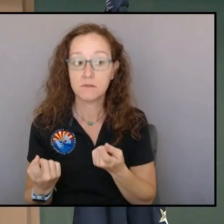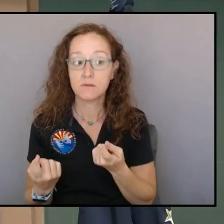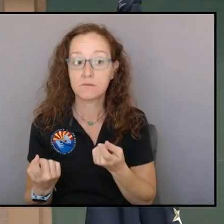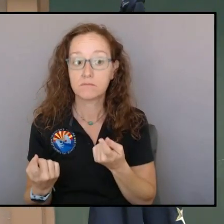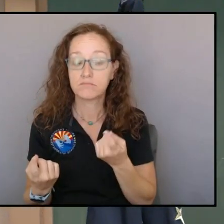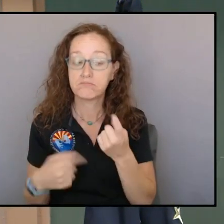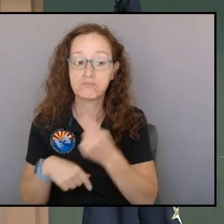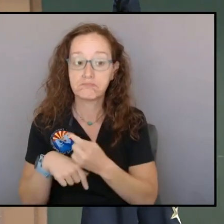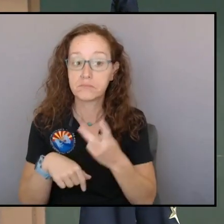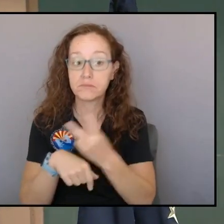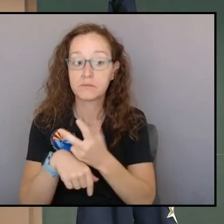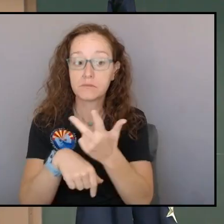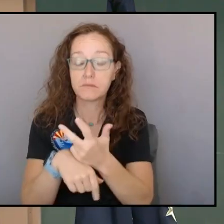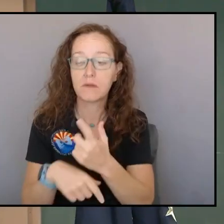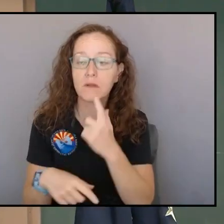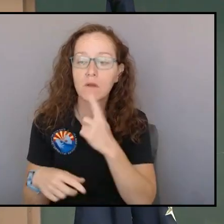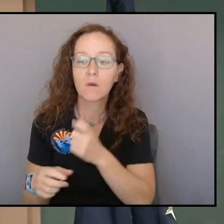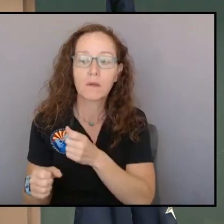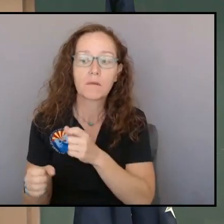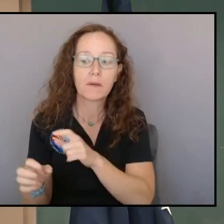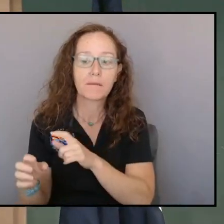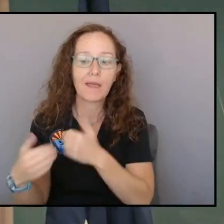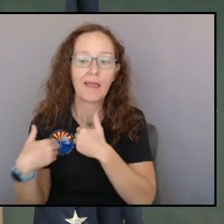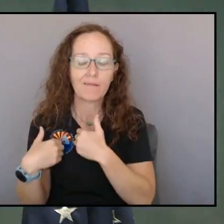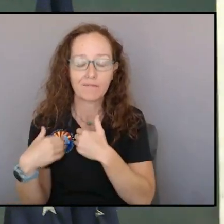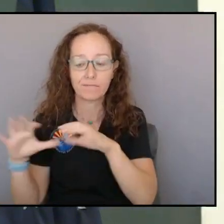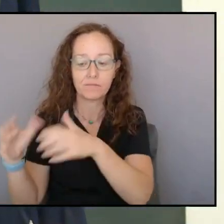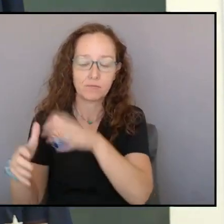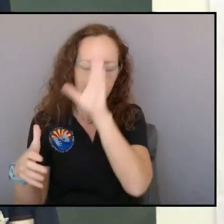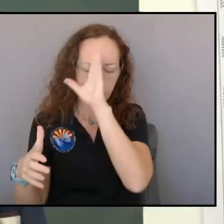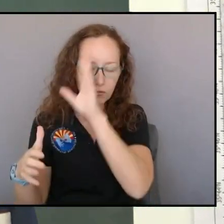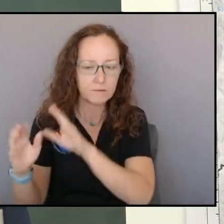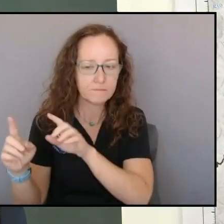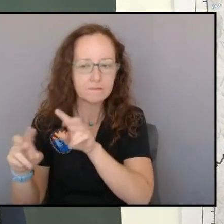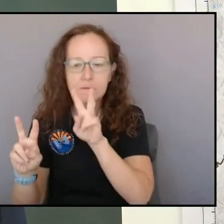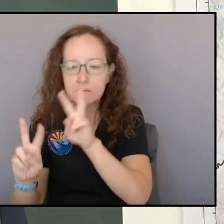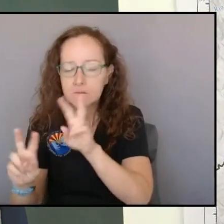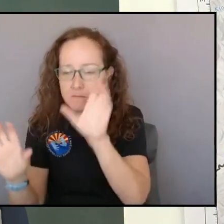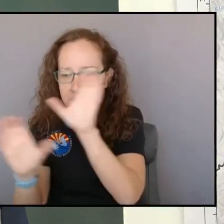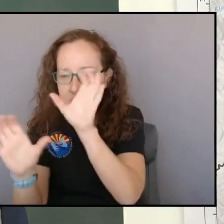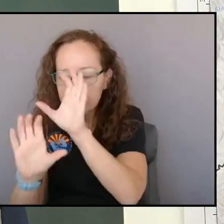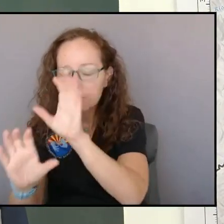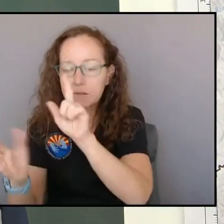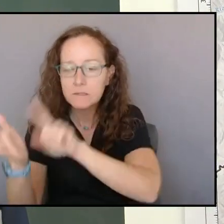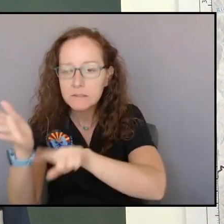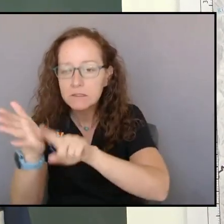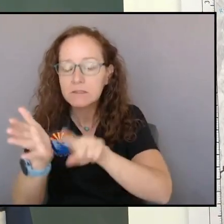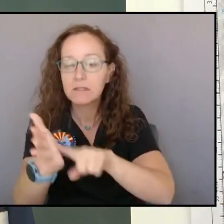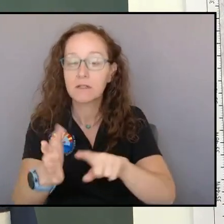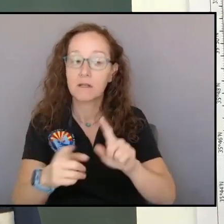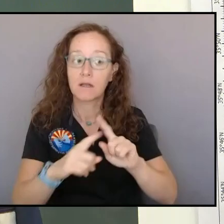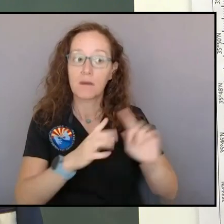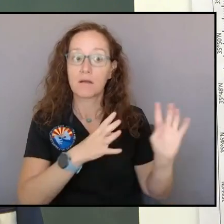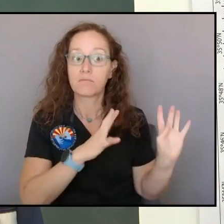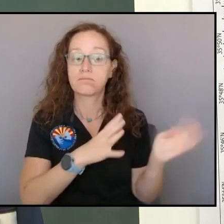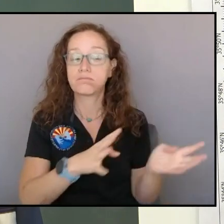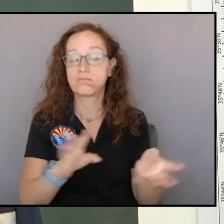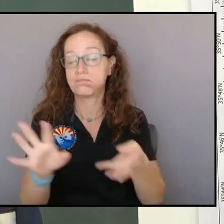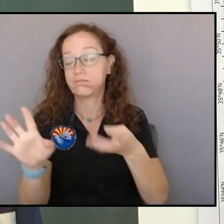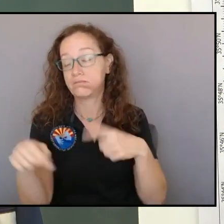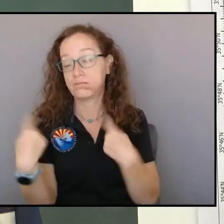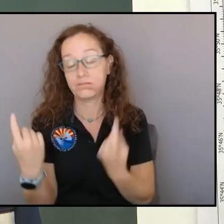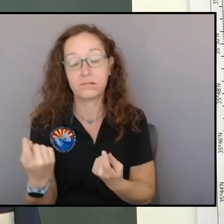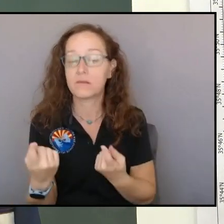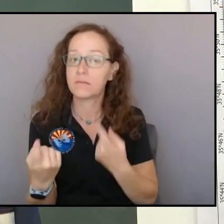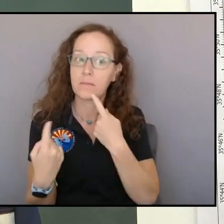So as we know, the wind was extremely high the last few days. Yesterday was the first day we were able to get our aviation assets up. So